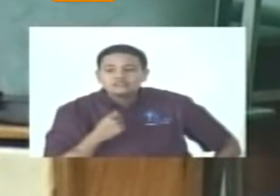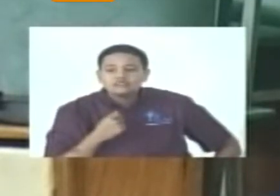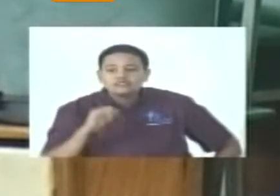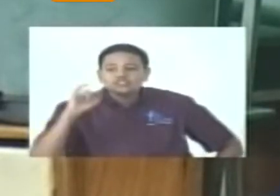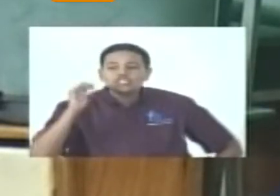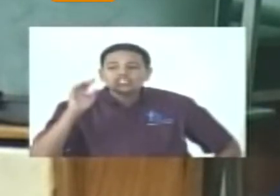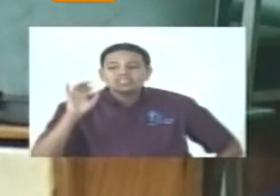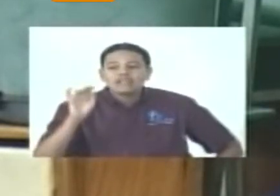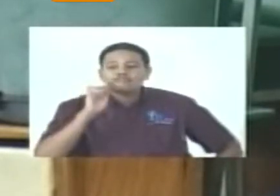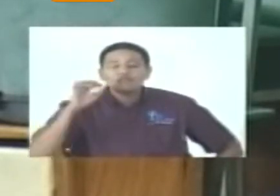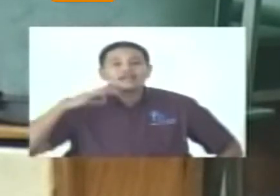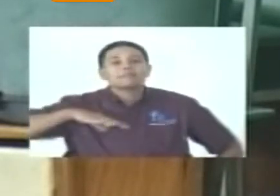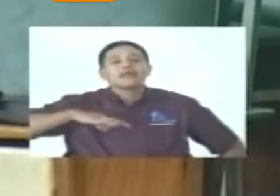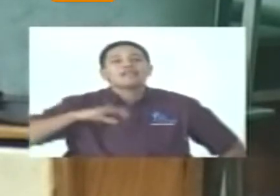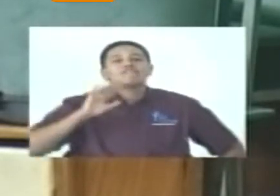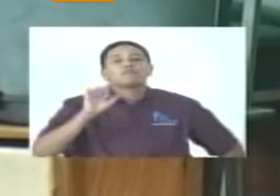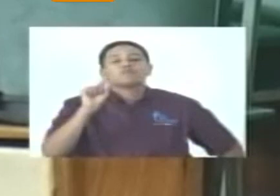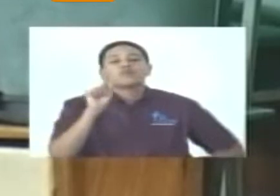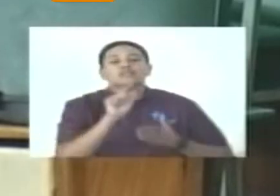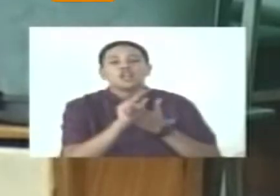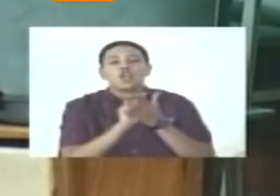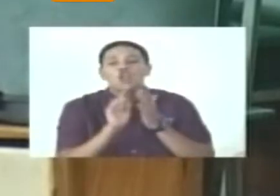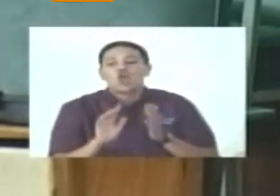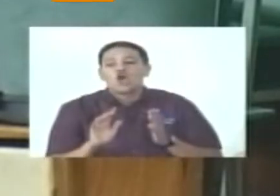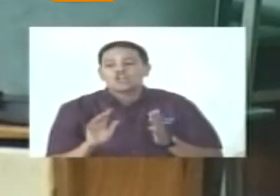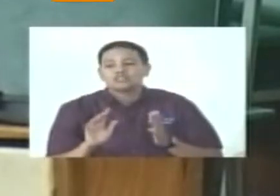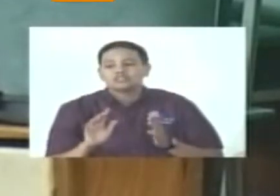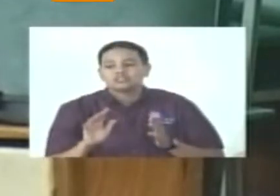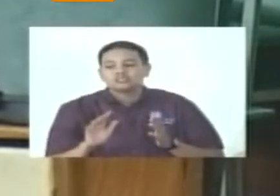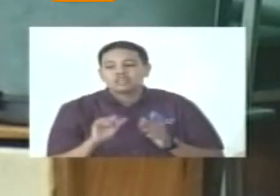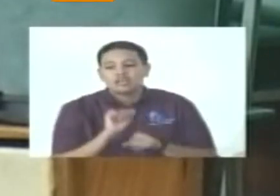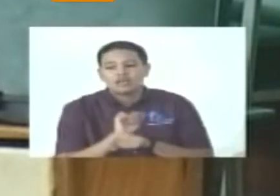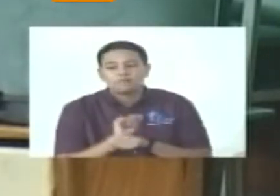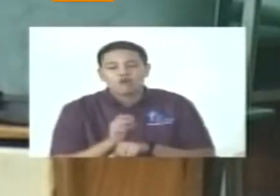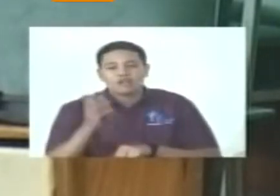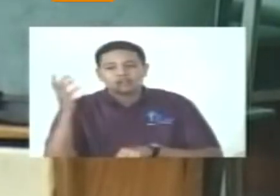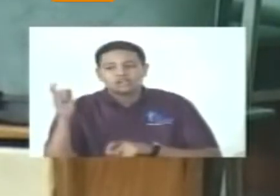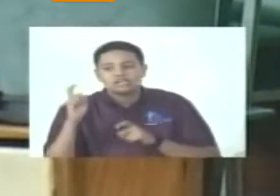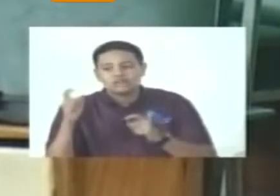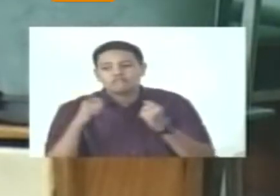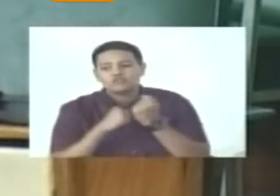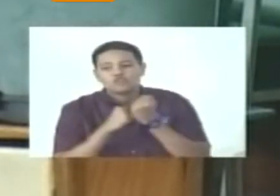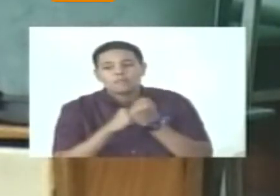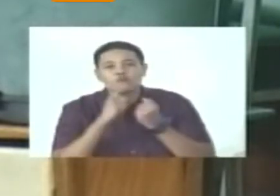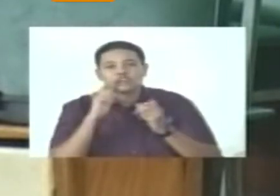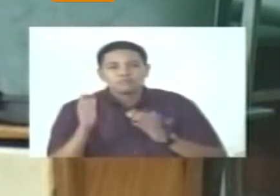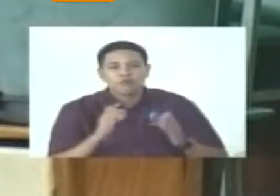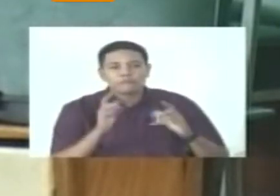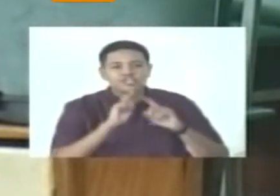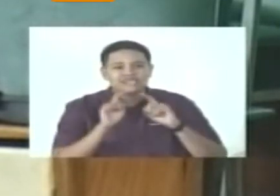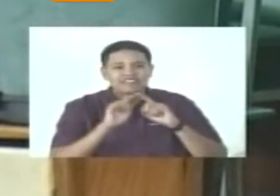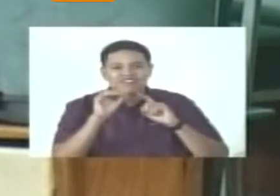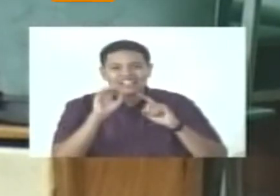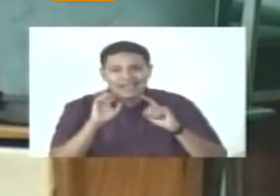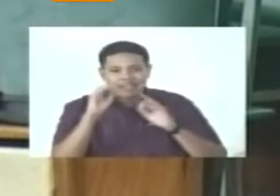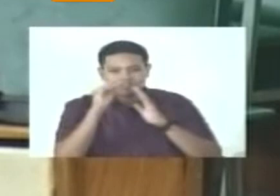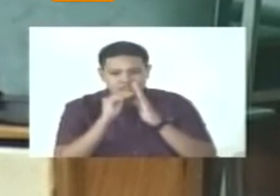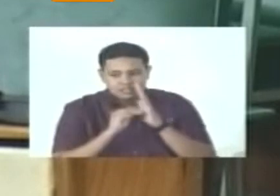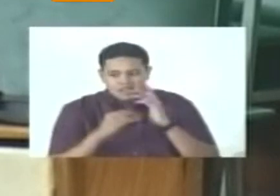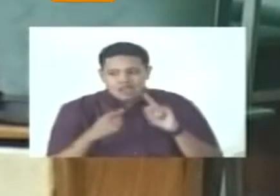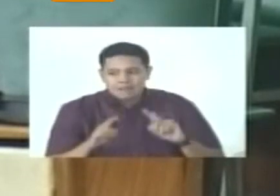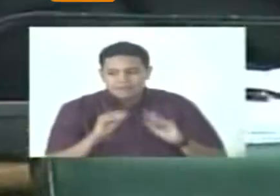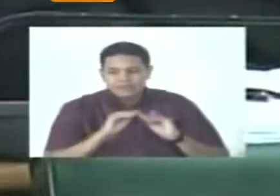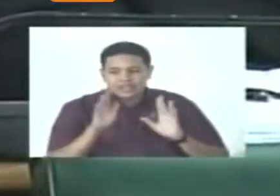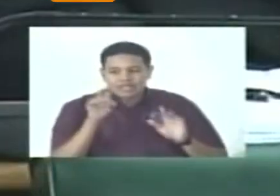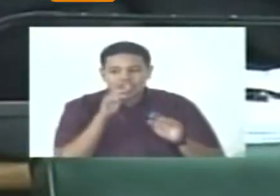JCF benefited from 20 lawyers being hired to give them support in the preparation of cases as well. Now, clearly that's not enough